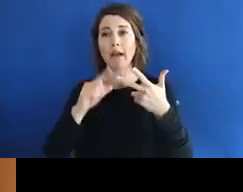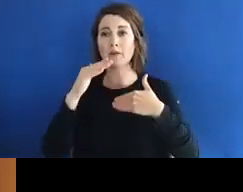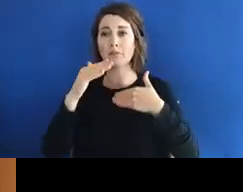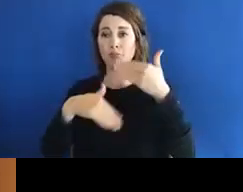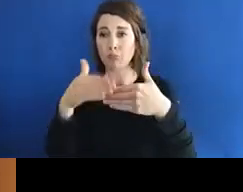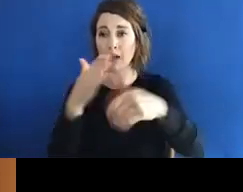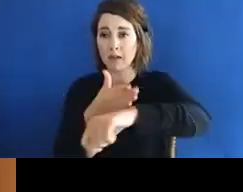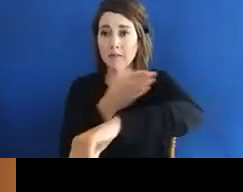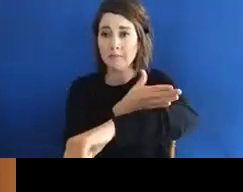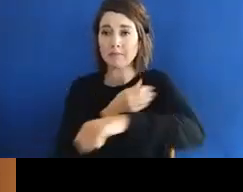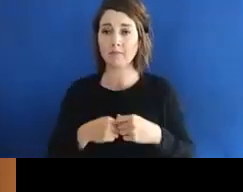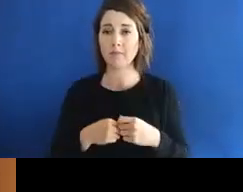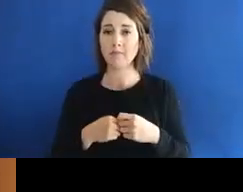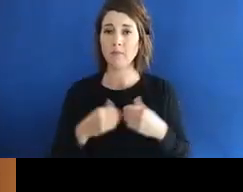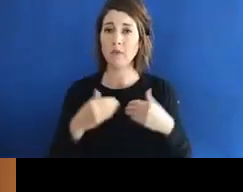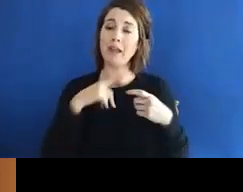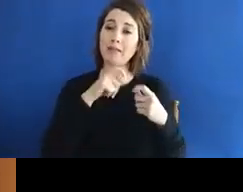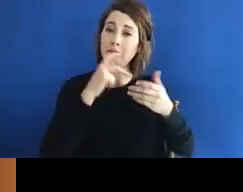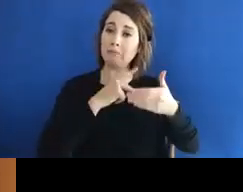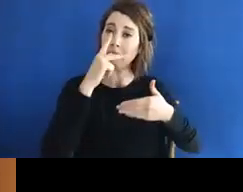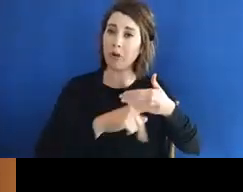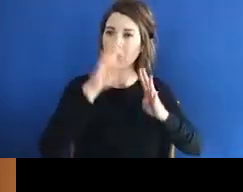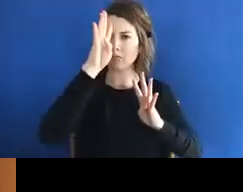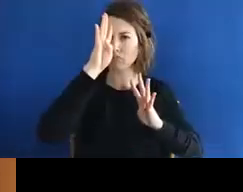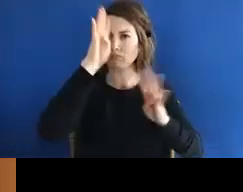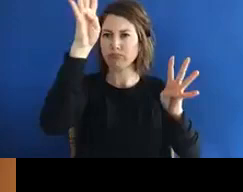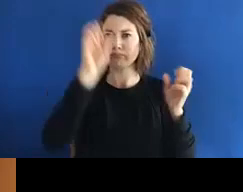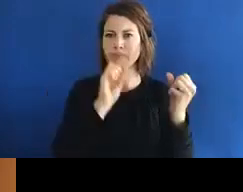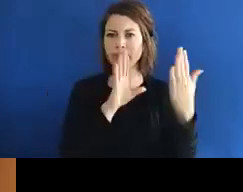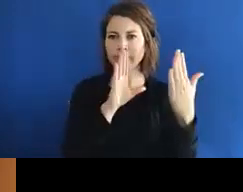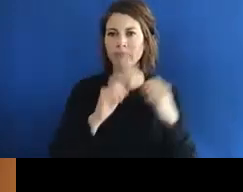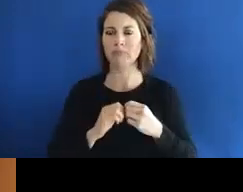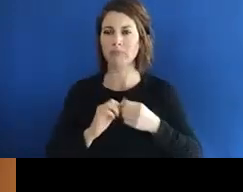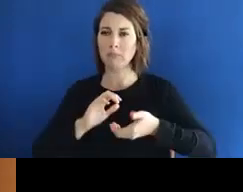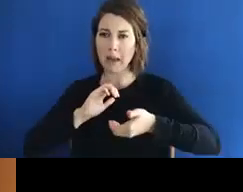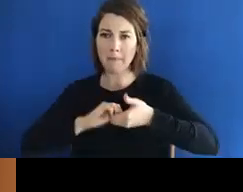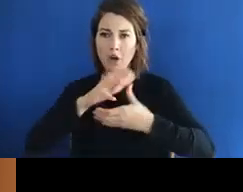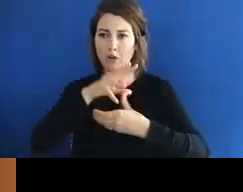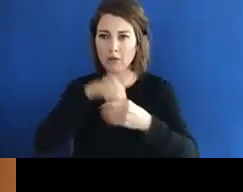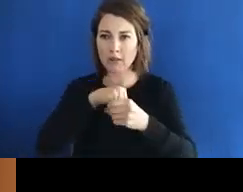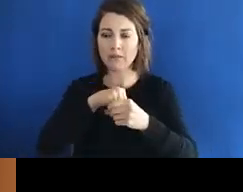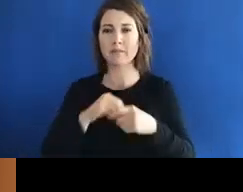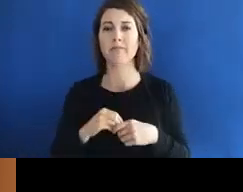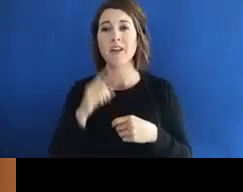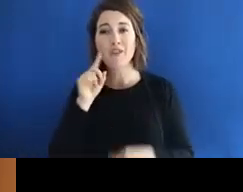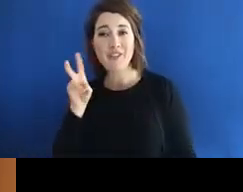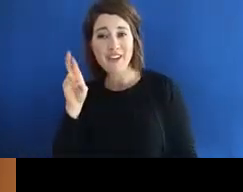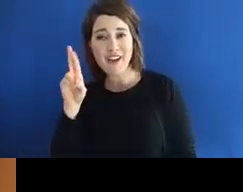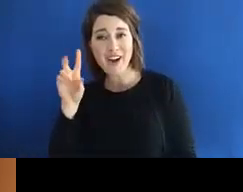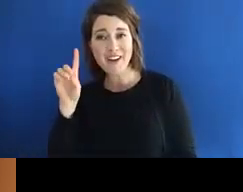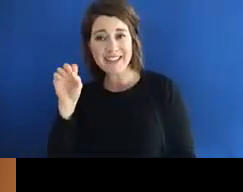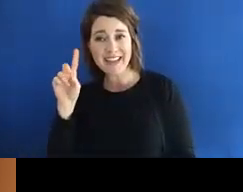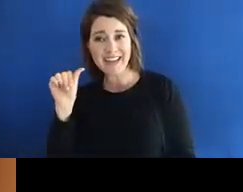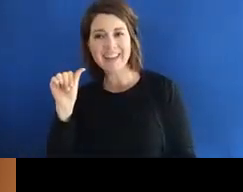includes specific programs for innovative strategies and partner engagement. For the VR data folks, there is a track for data